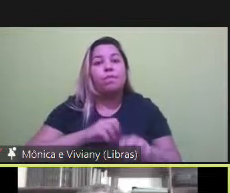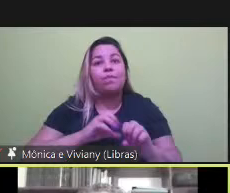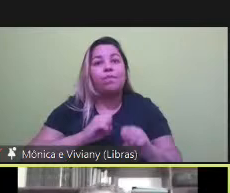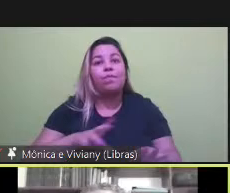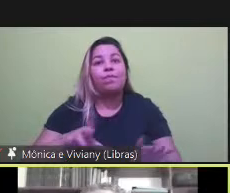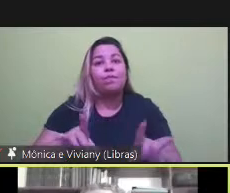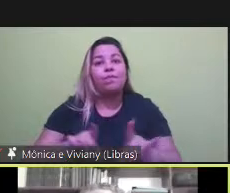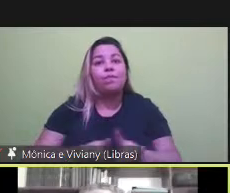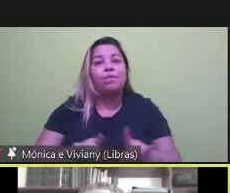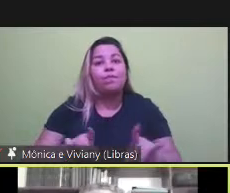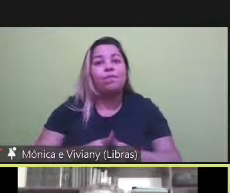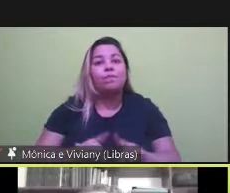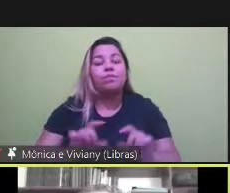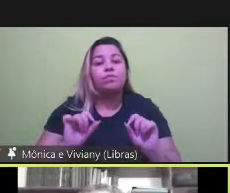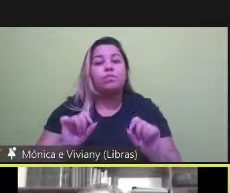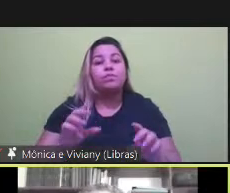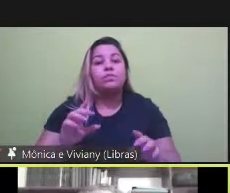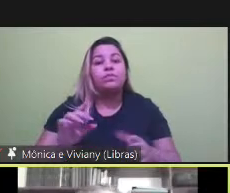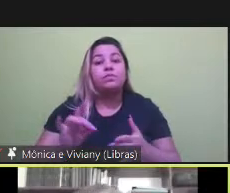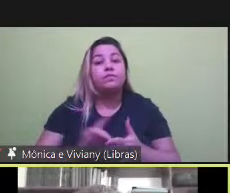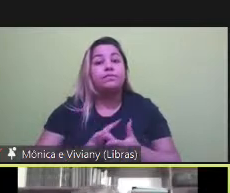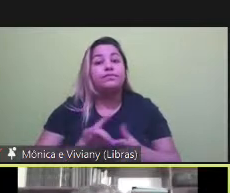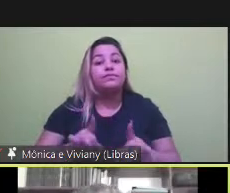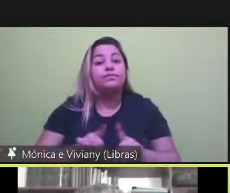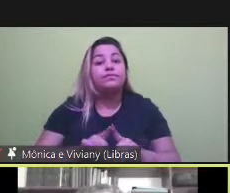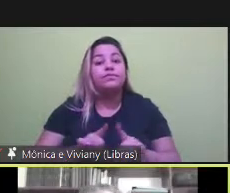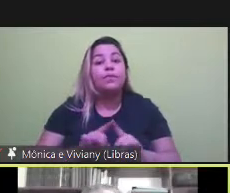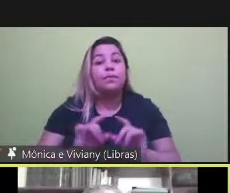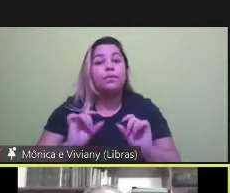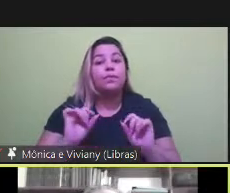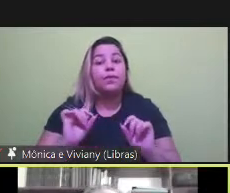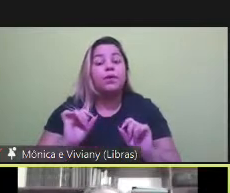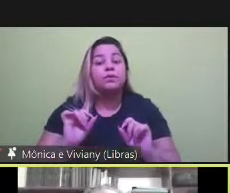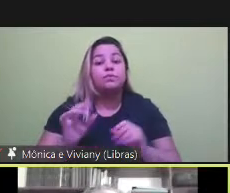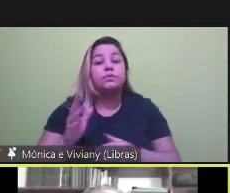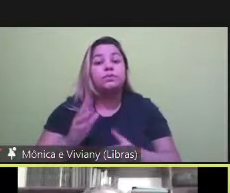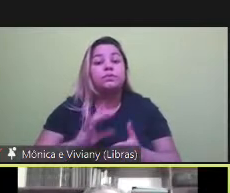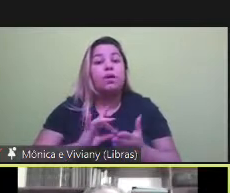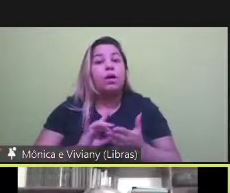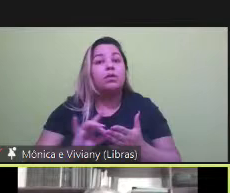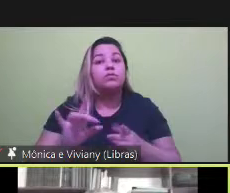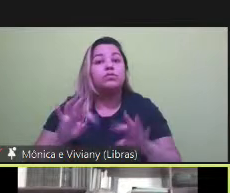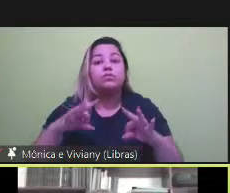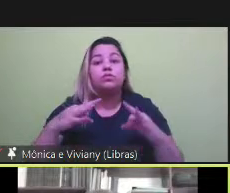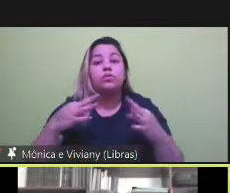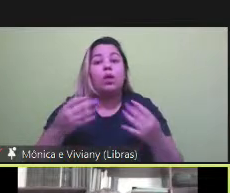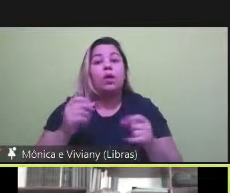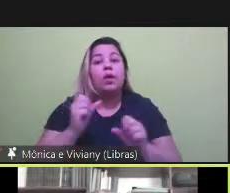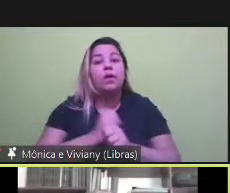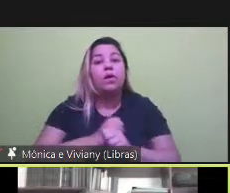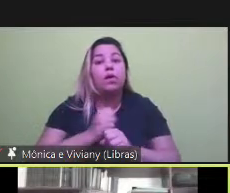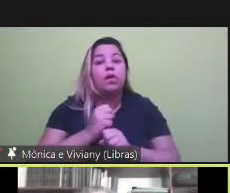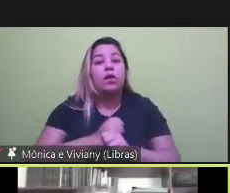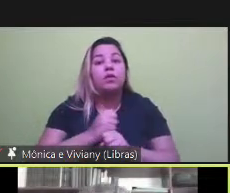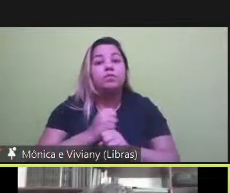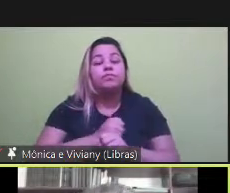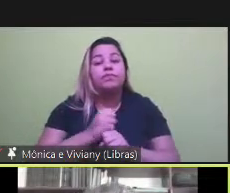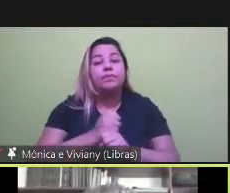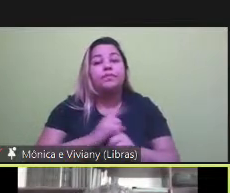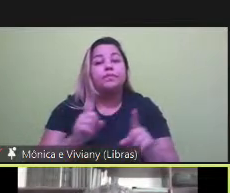in the program had to develop an action plan. Every year, this action plan would be renovated, and